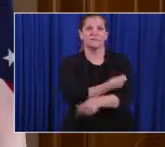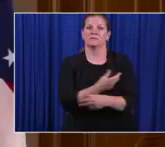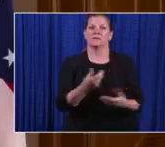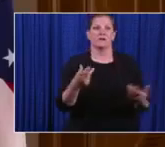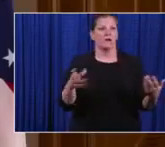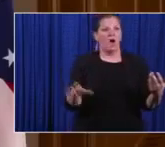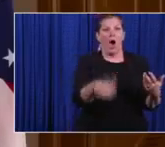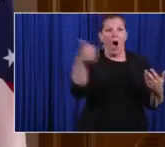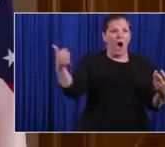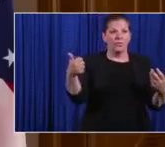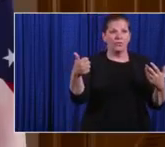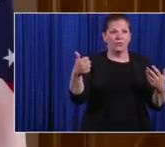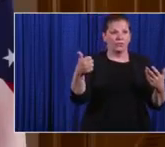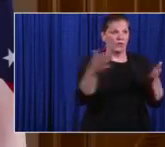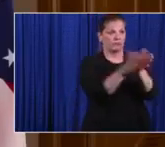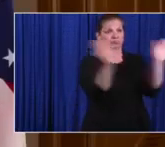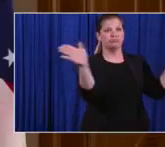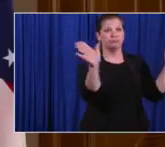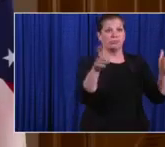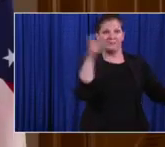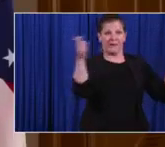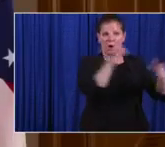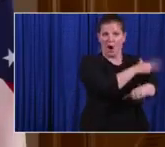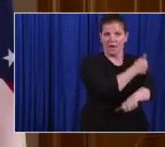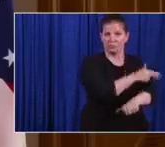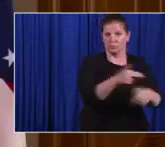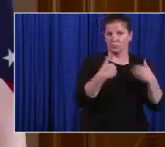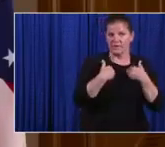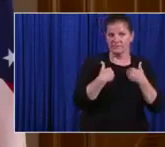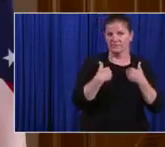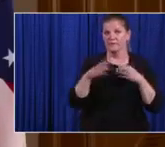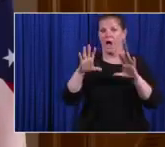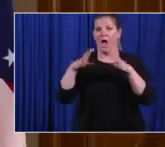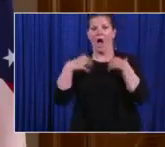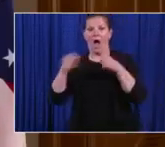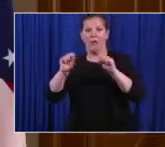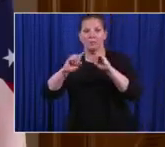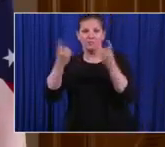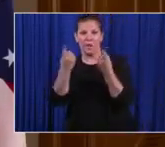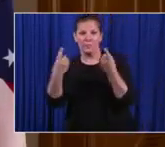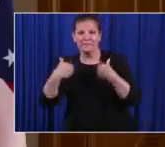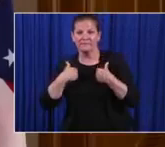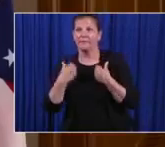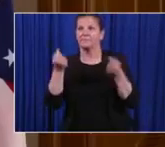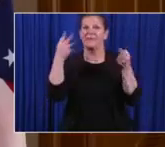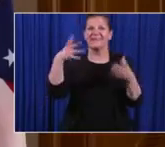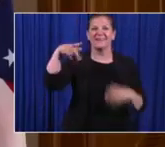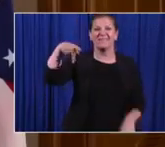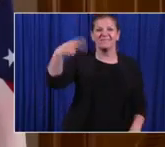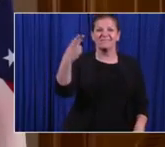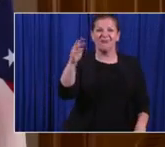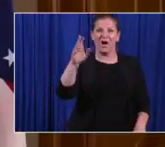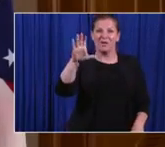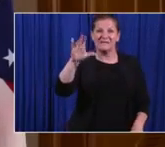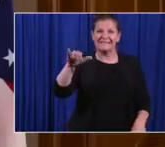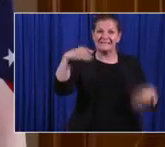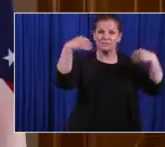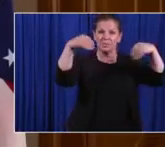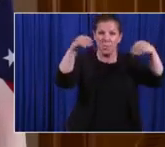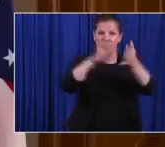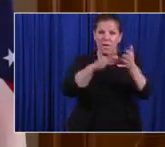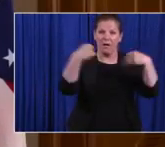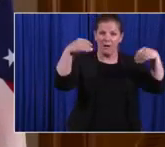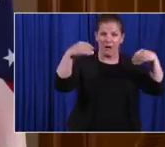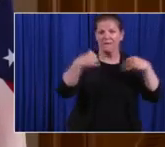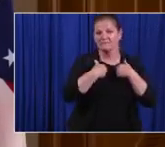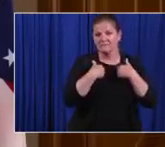general hospitals. It's available in many health departments, many retail pharmacies, community health centers, and let